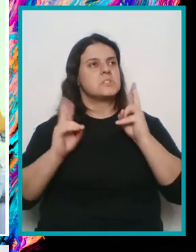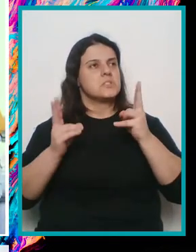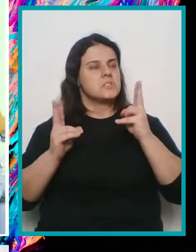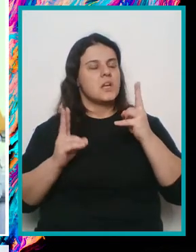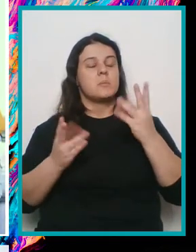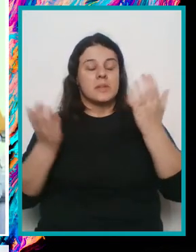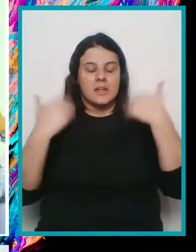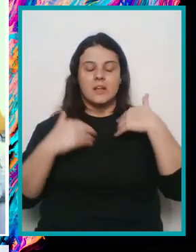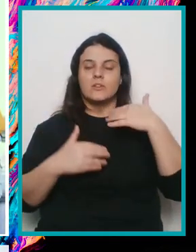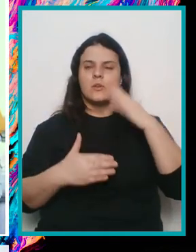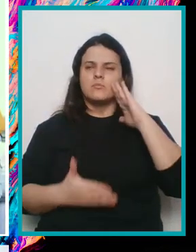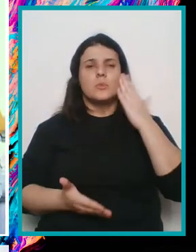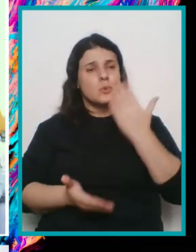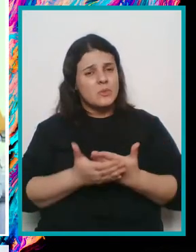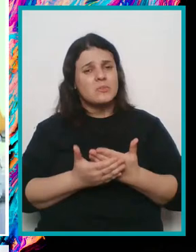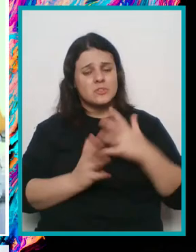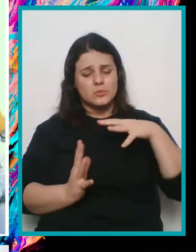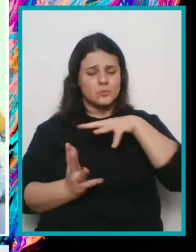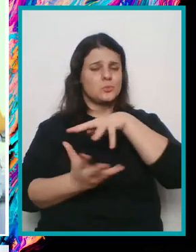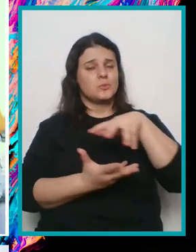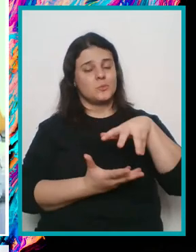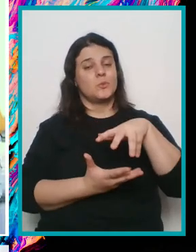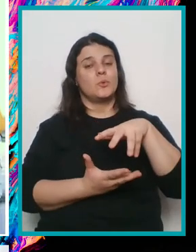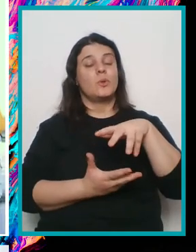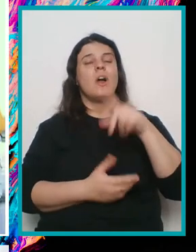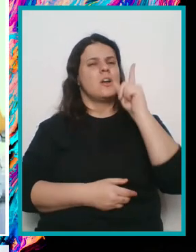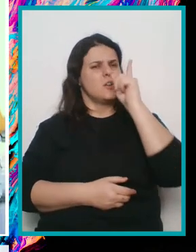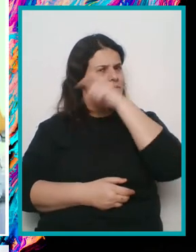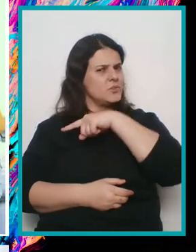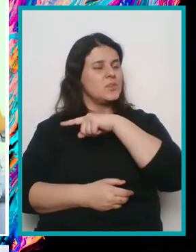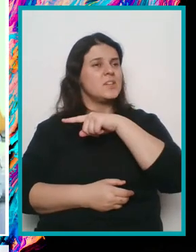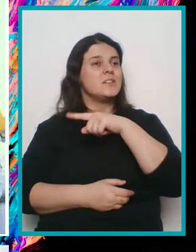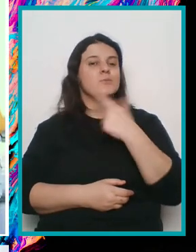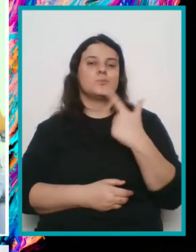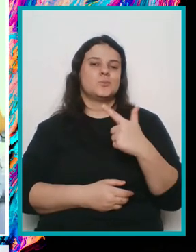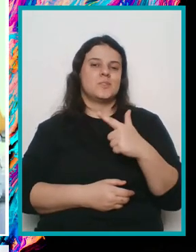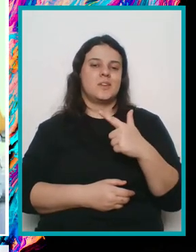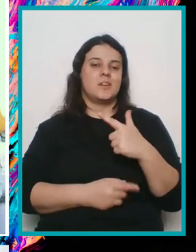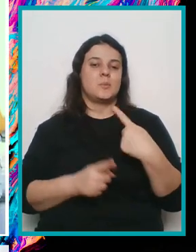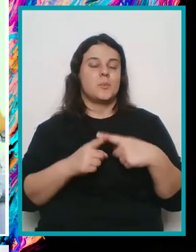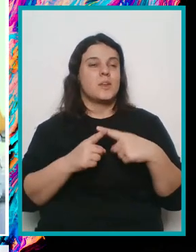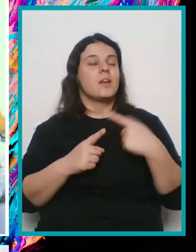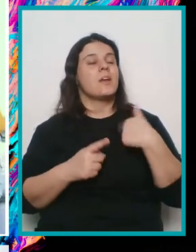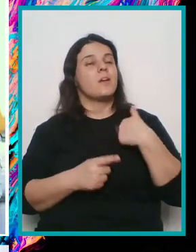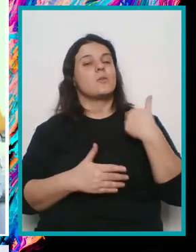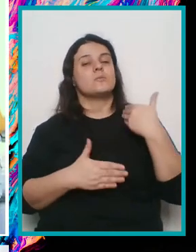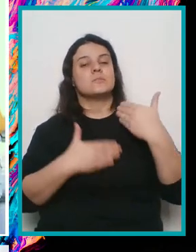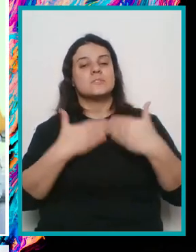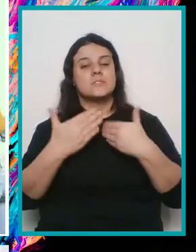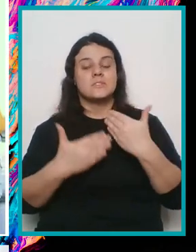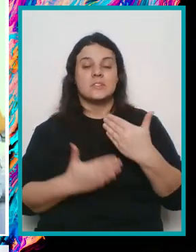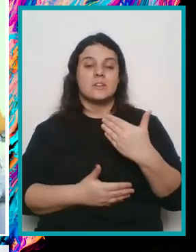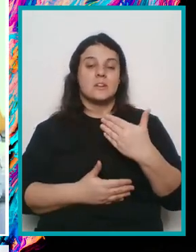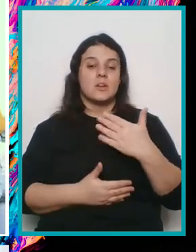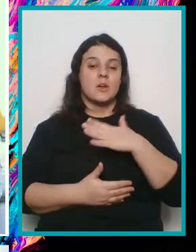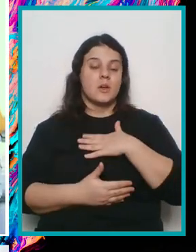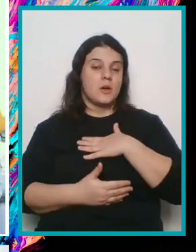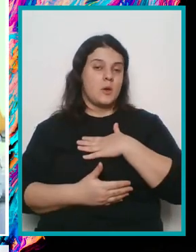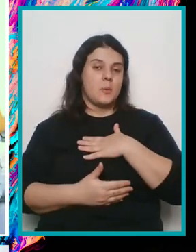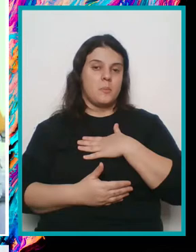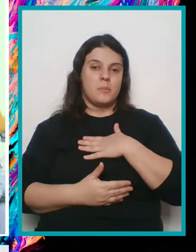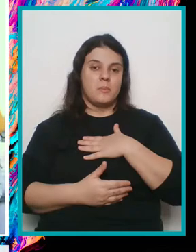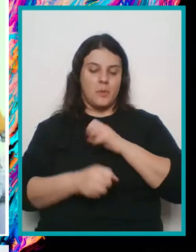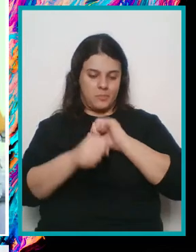minha pandemia tendo essa oportunidade de estar escutando tantas juventudes em